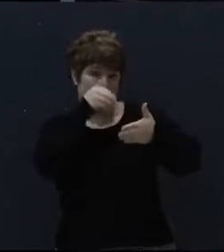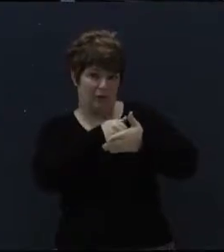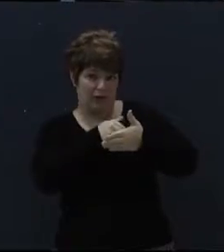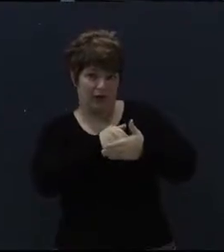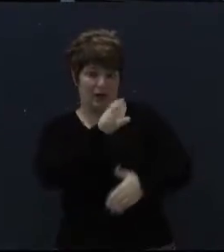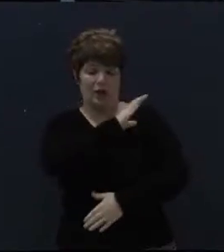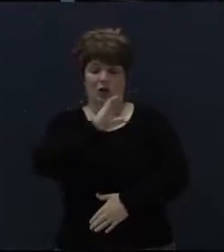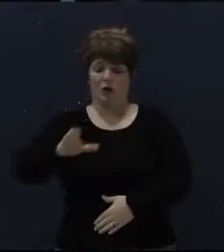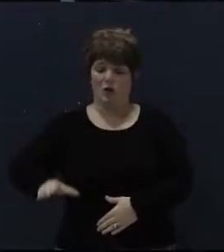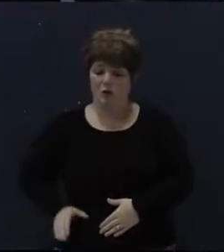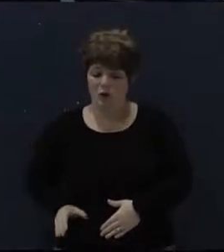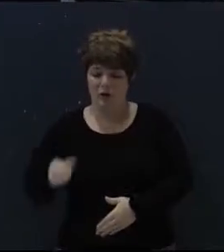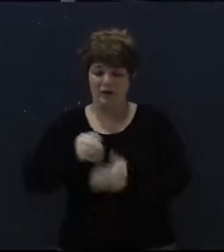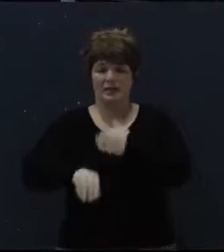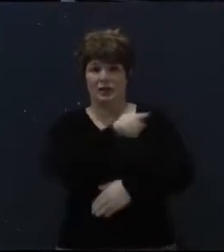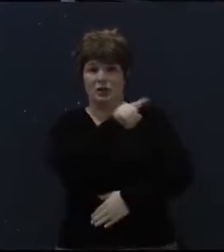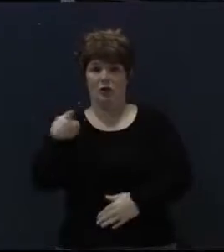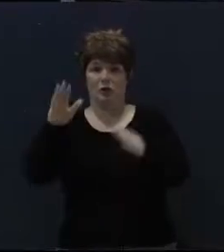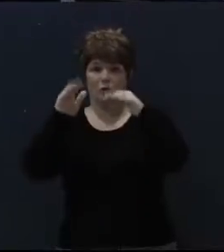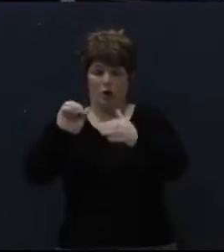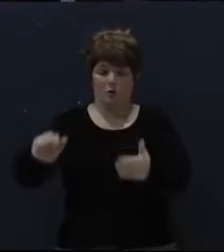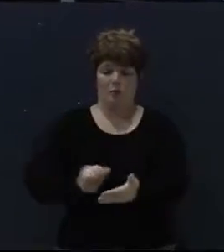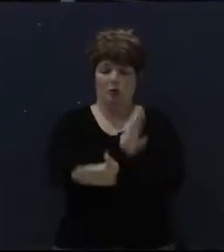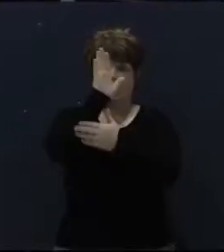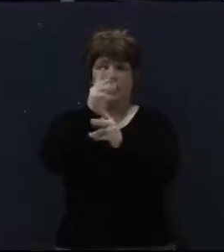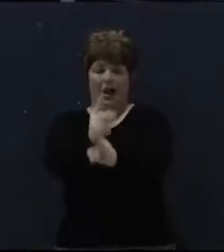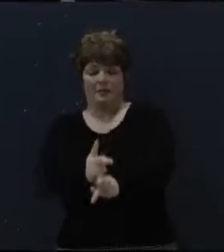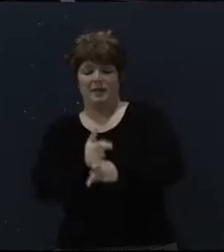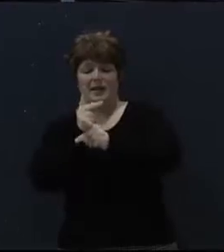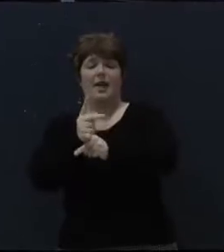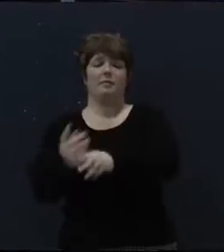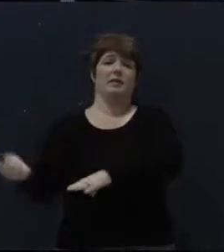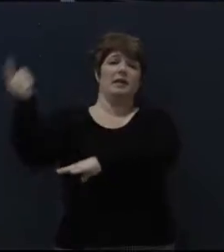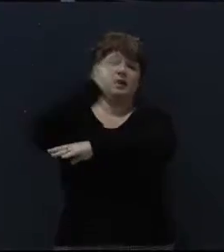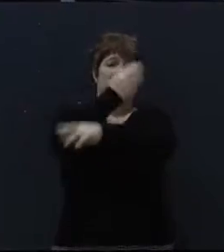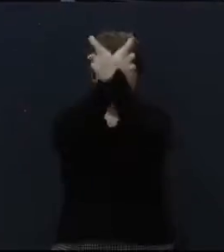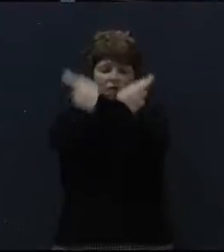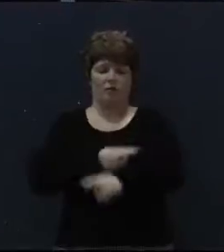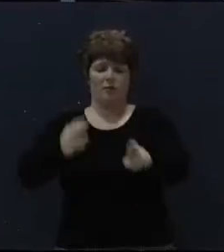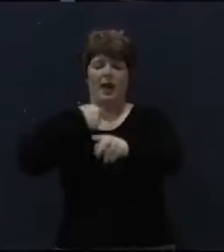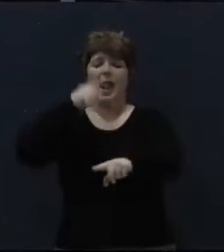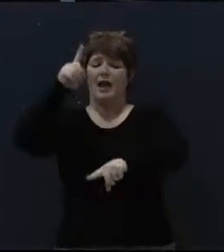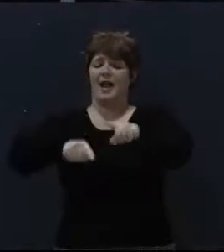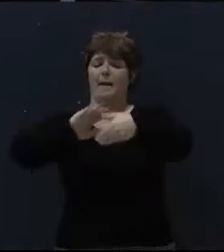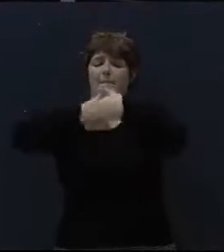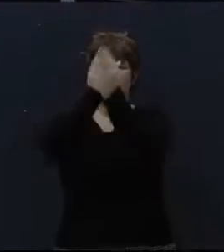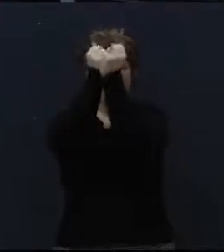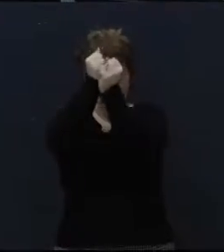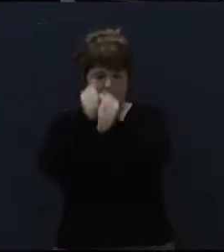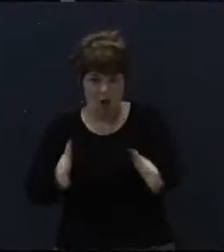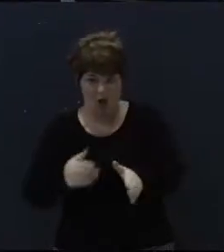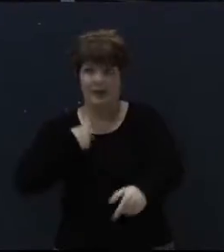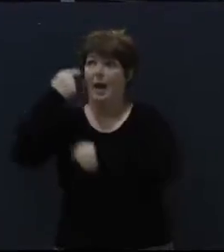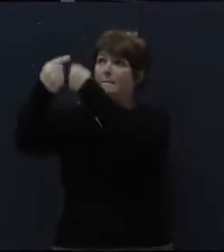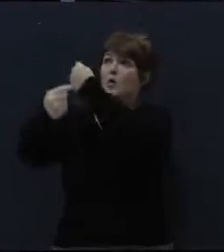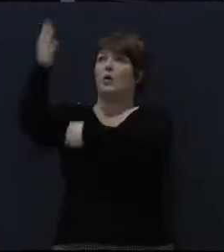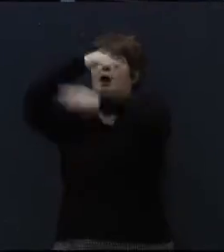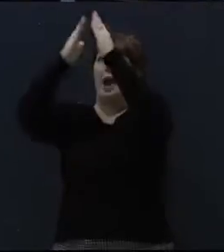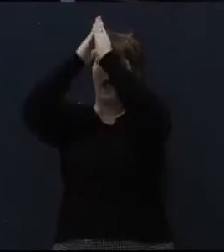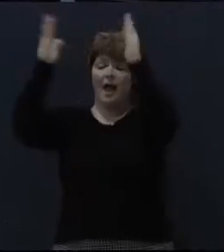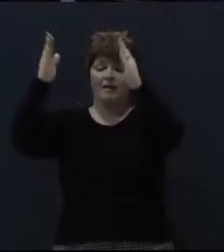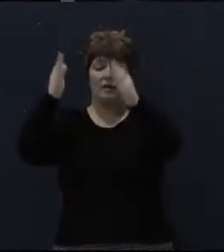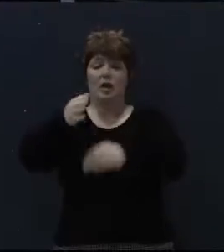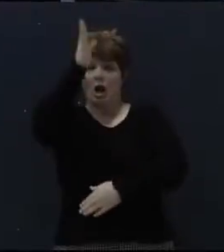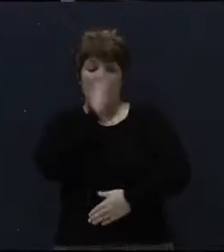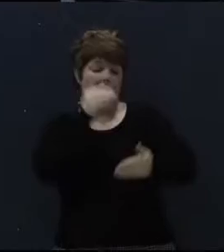you, the hope of glory. I'm sealed unto the day of redemption. I can't be lost. I'm on my way to heaven. I got God in me.